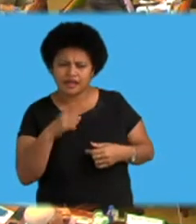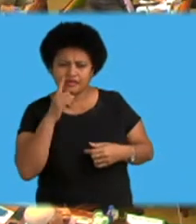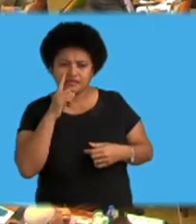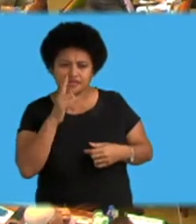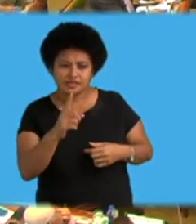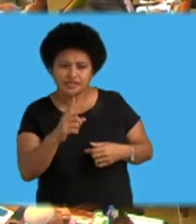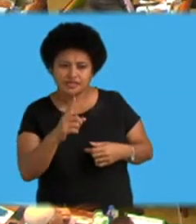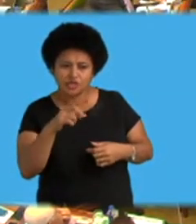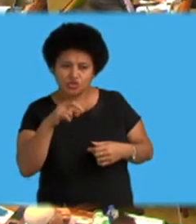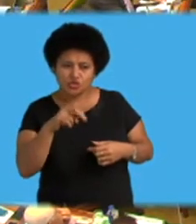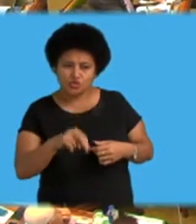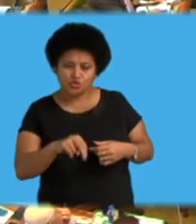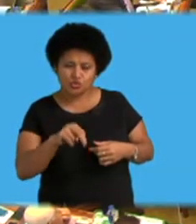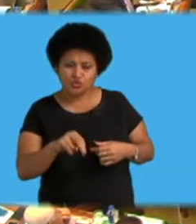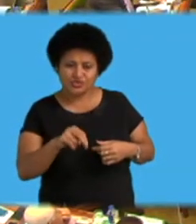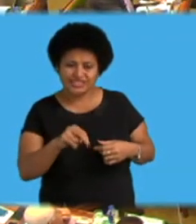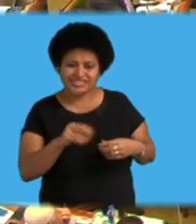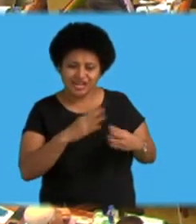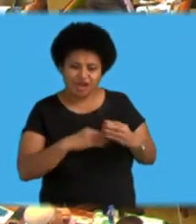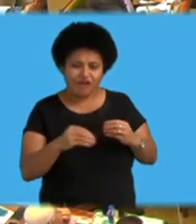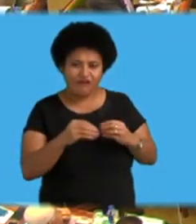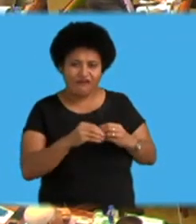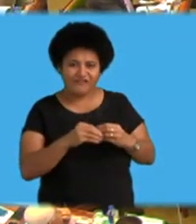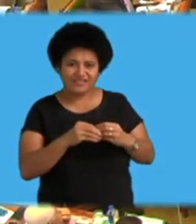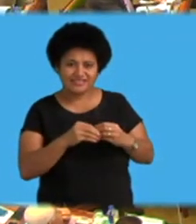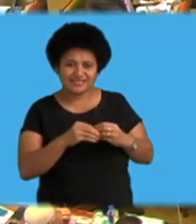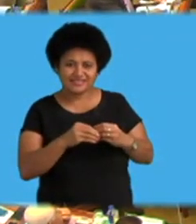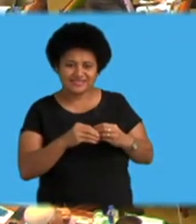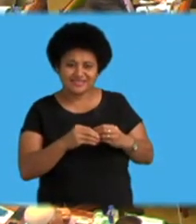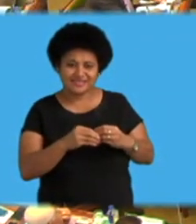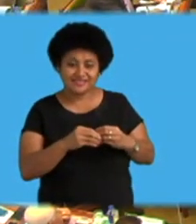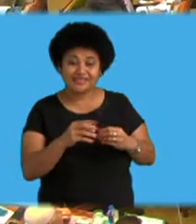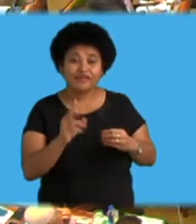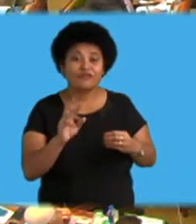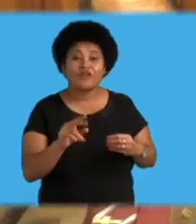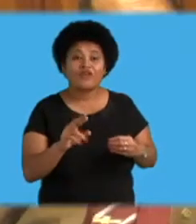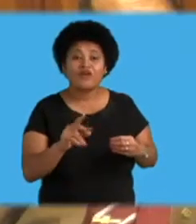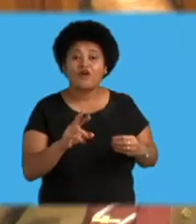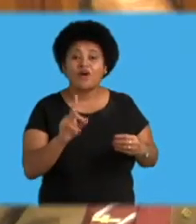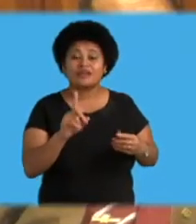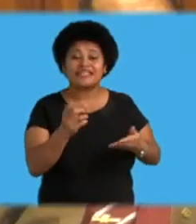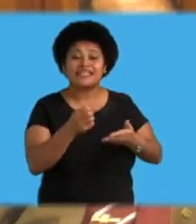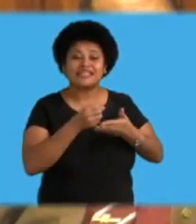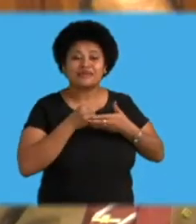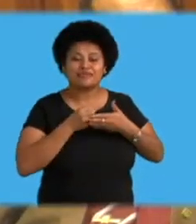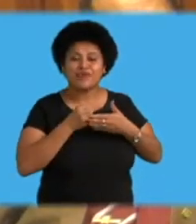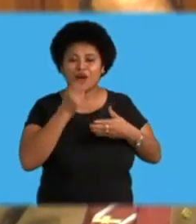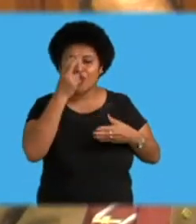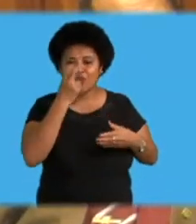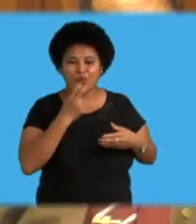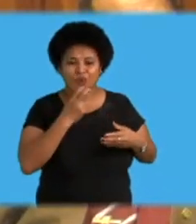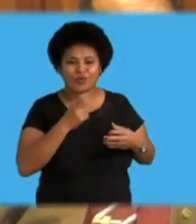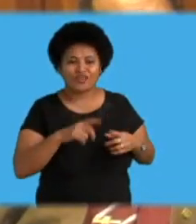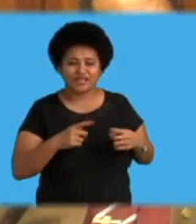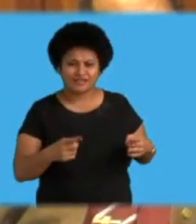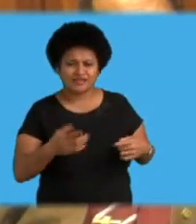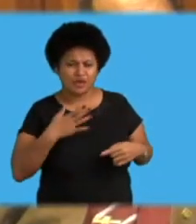they need existing office space to store some artifacts. Can I ask